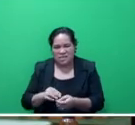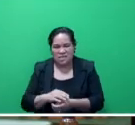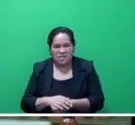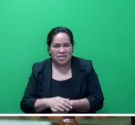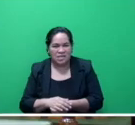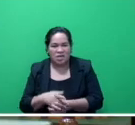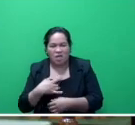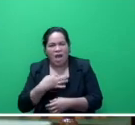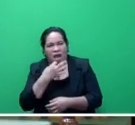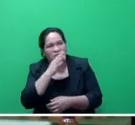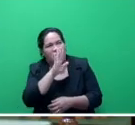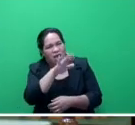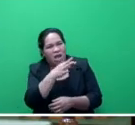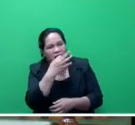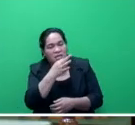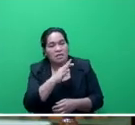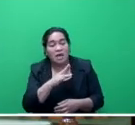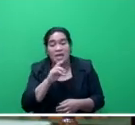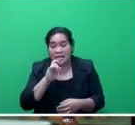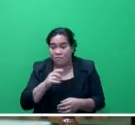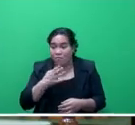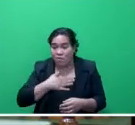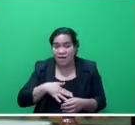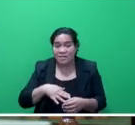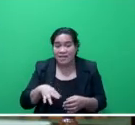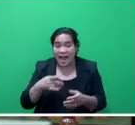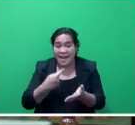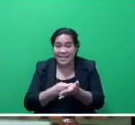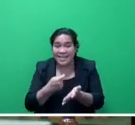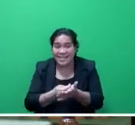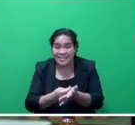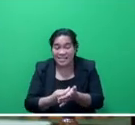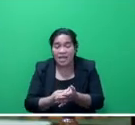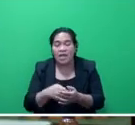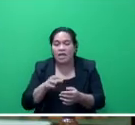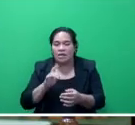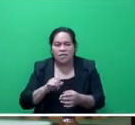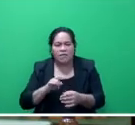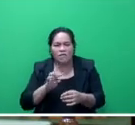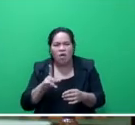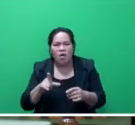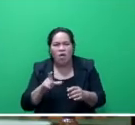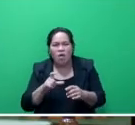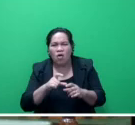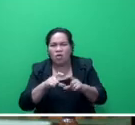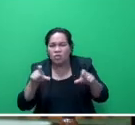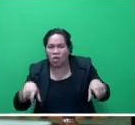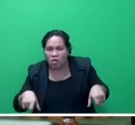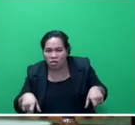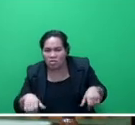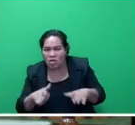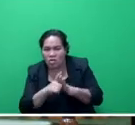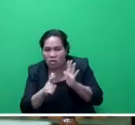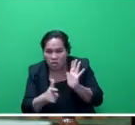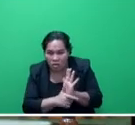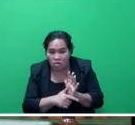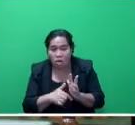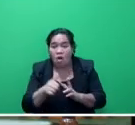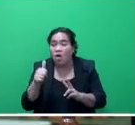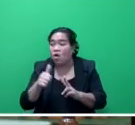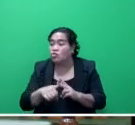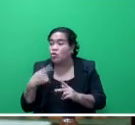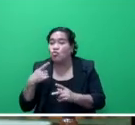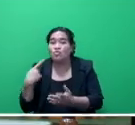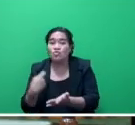for any state or Itaukei lease to be dealt with by any court of law or under process of any court of law. Furthermore, lessees and tenants will no longer need